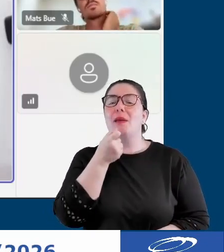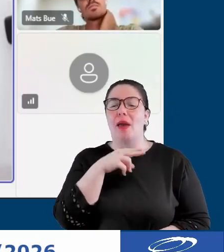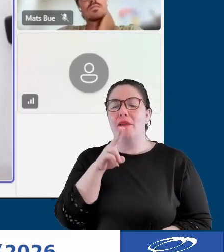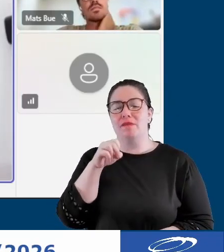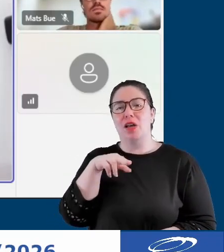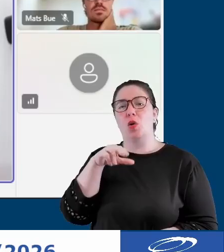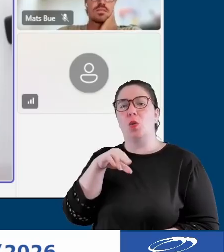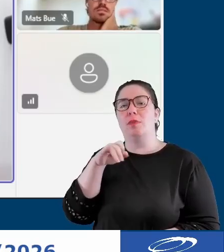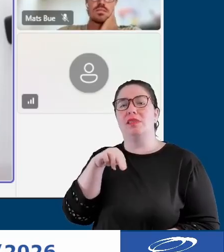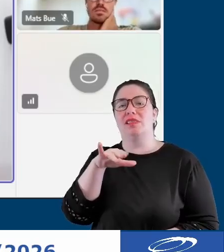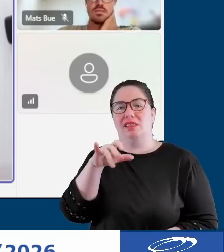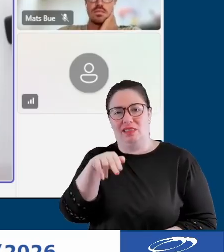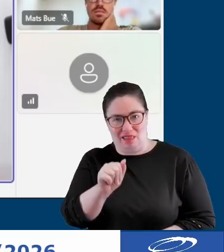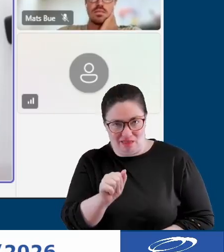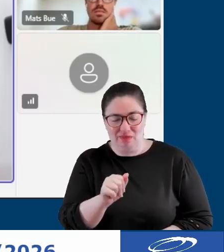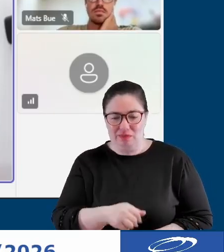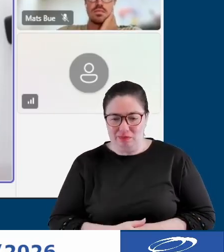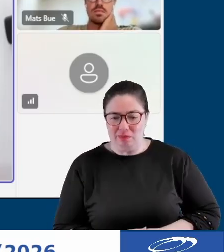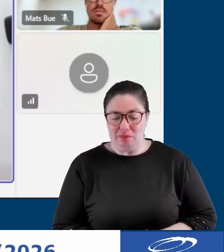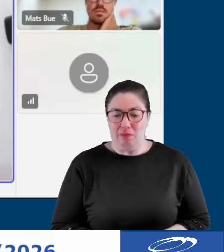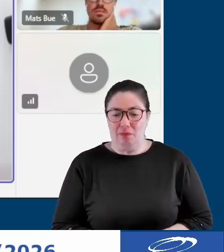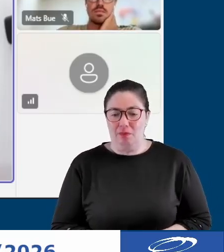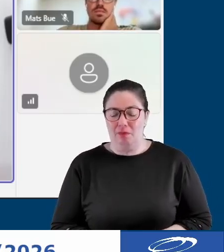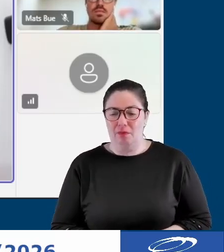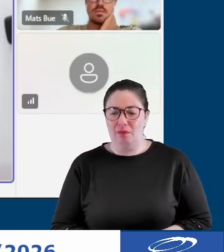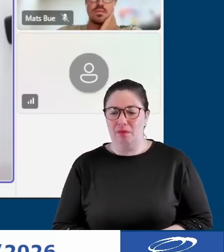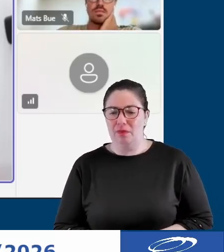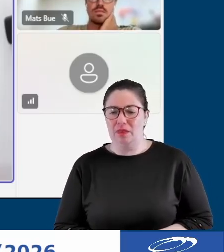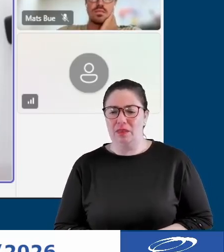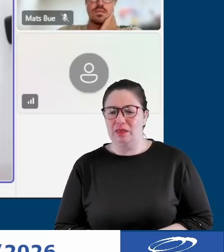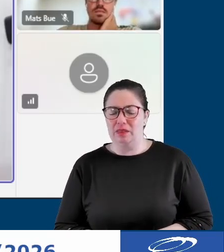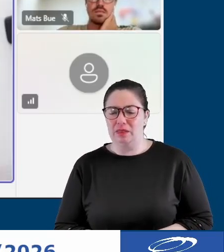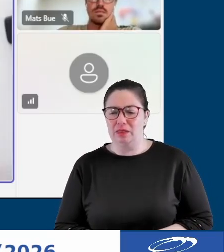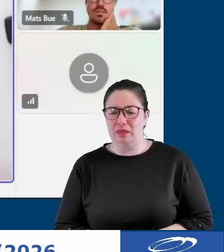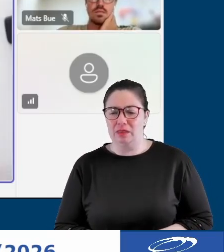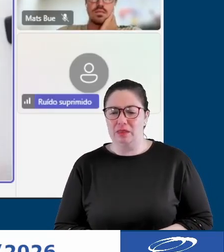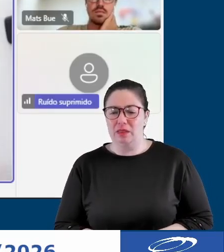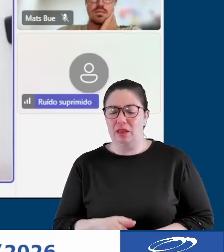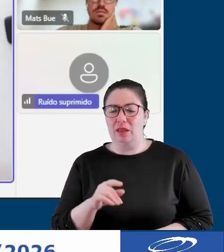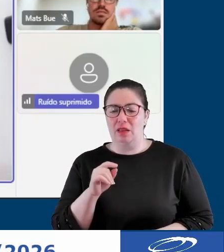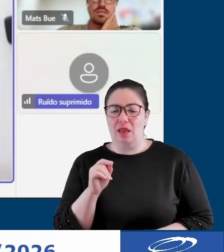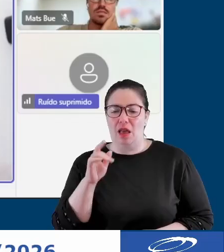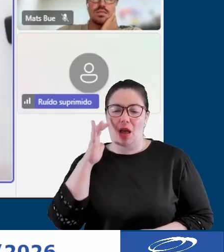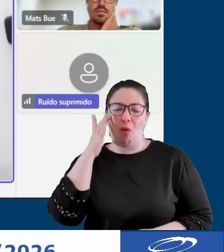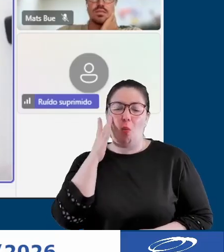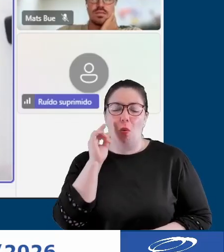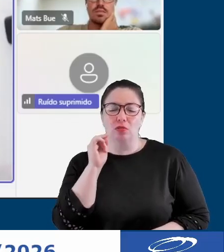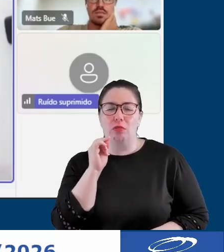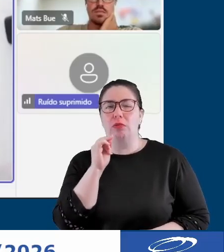trials, studies, they have been made, they have been published, and I think we still lack strong evidence